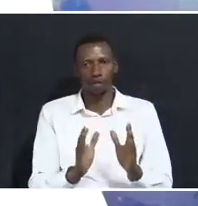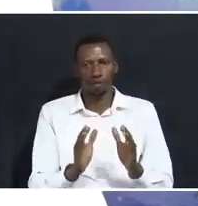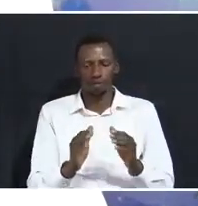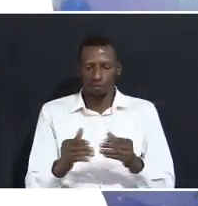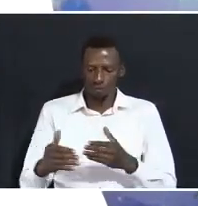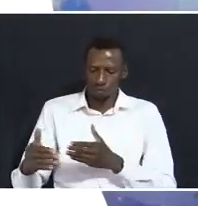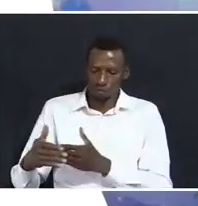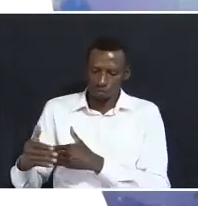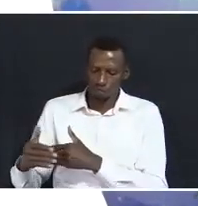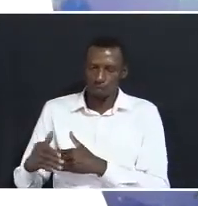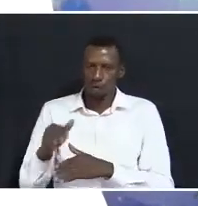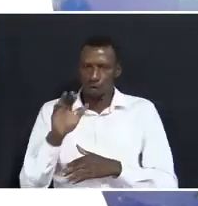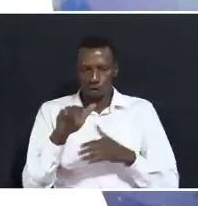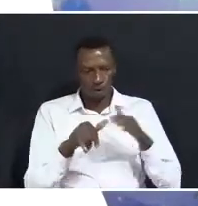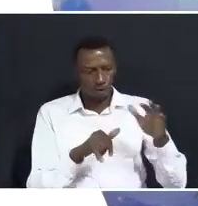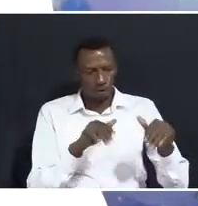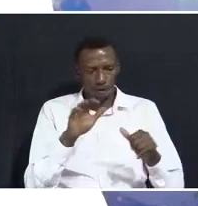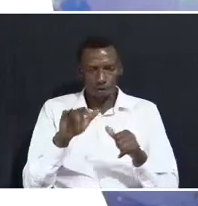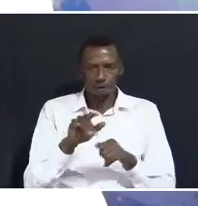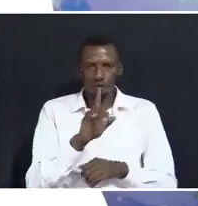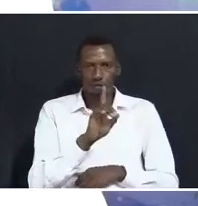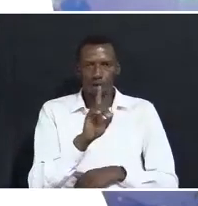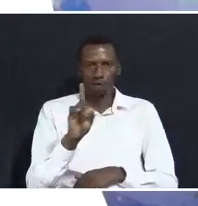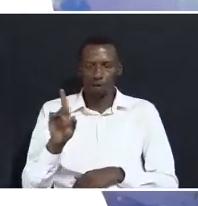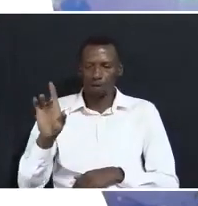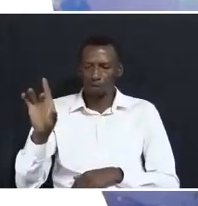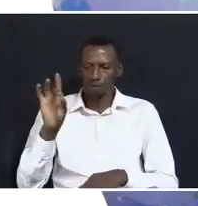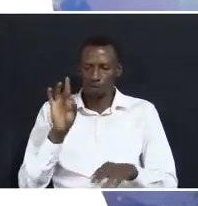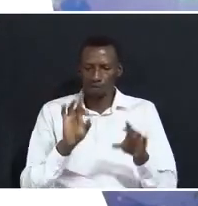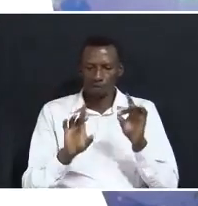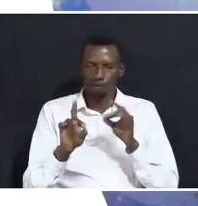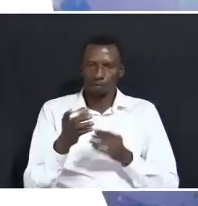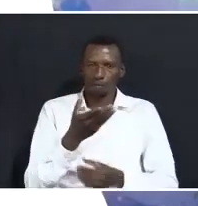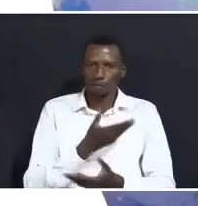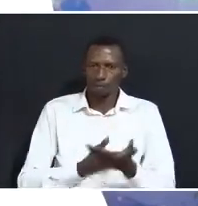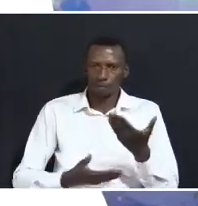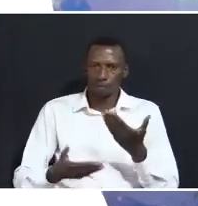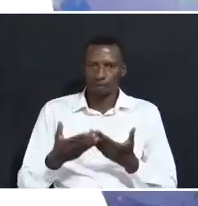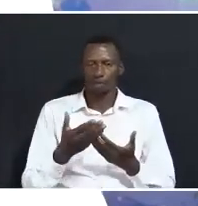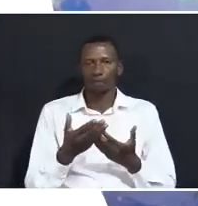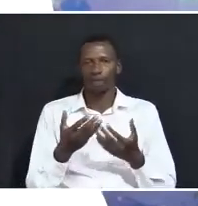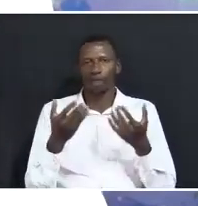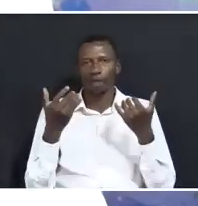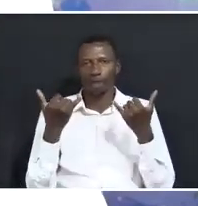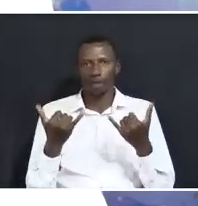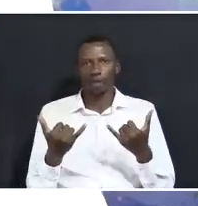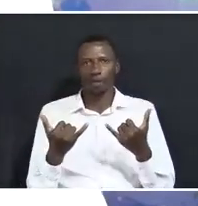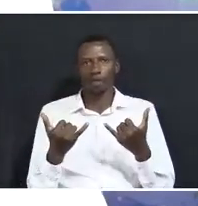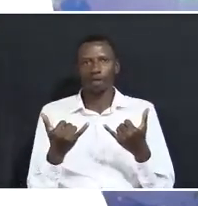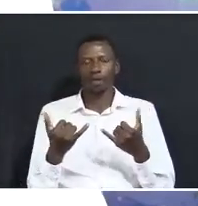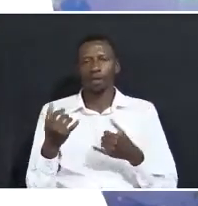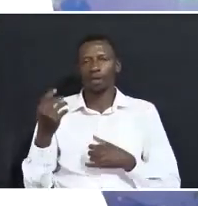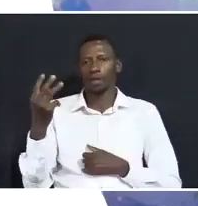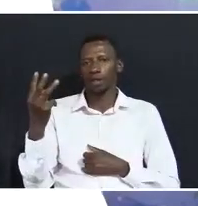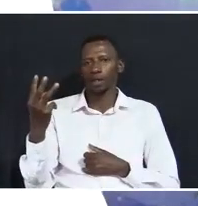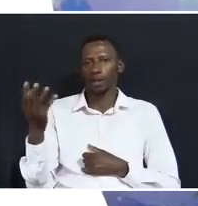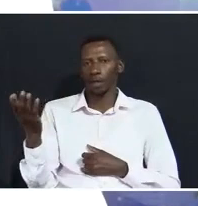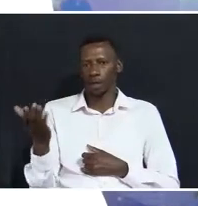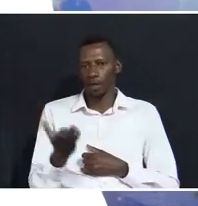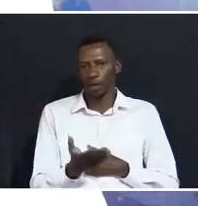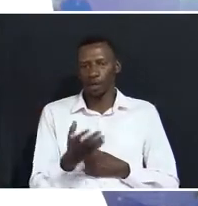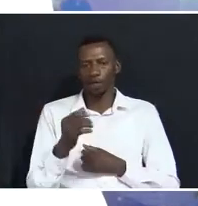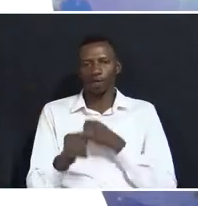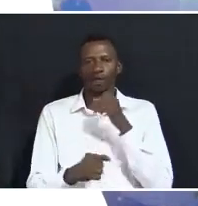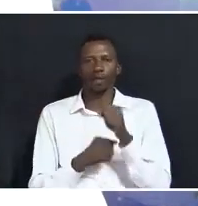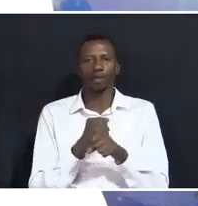him, by calling them one by one and interacting with them. It is now has been 3 years and a half.